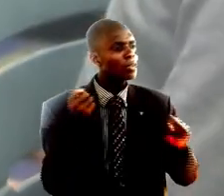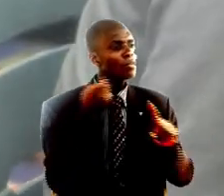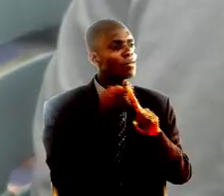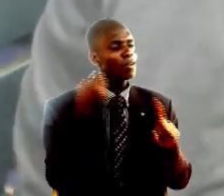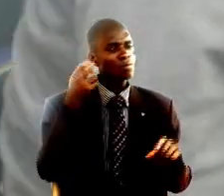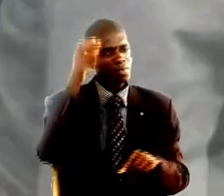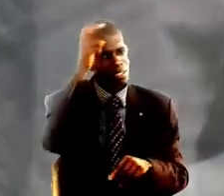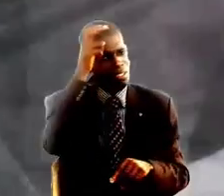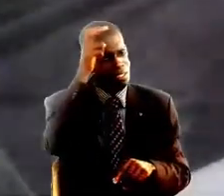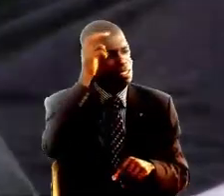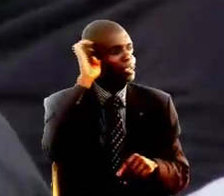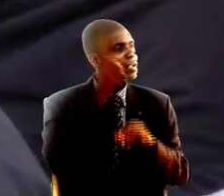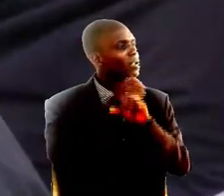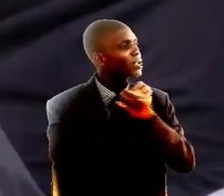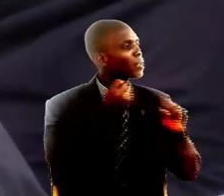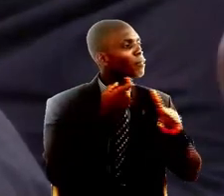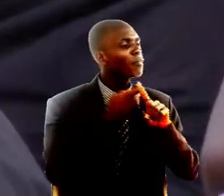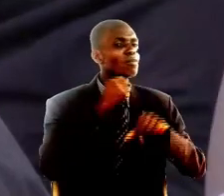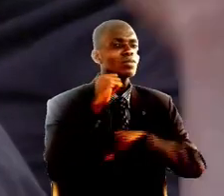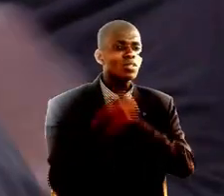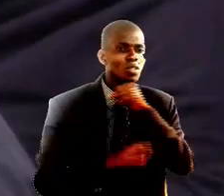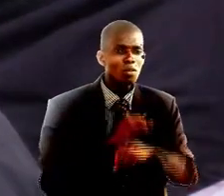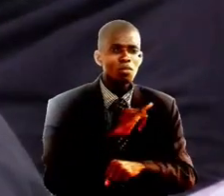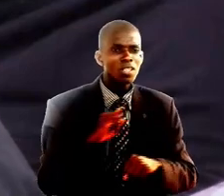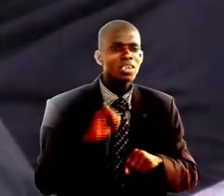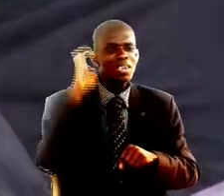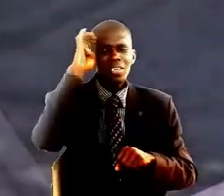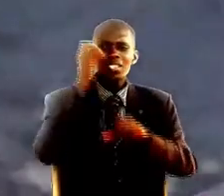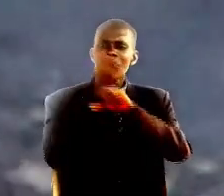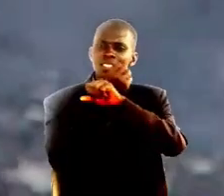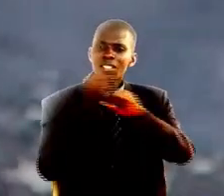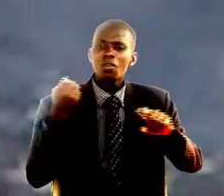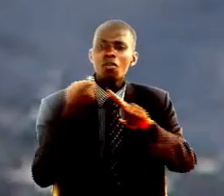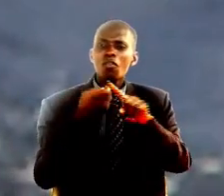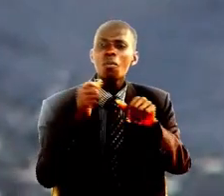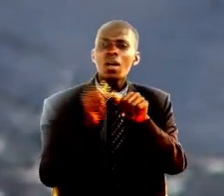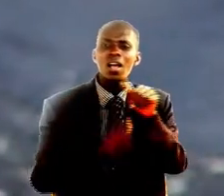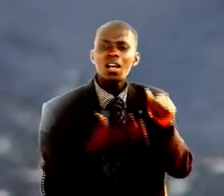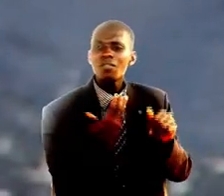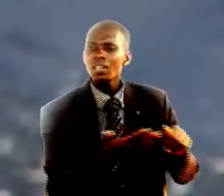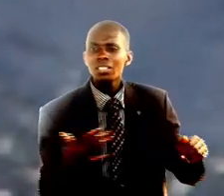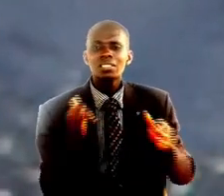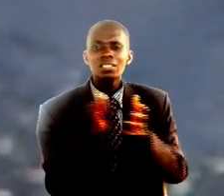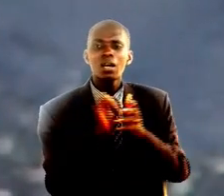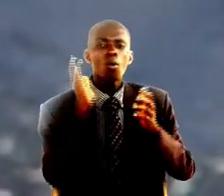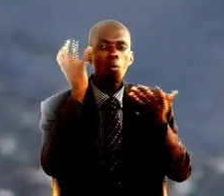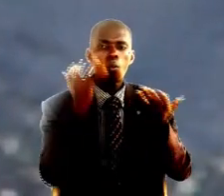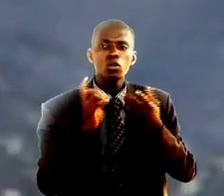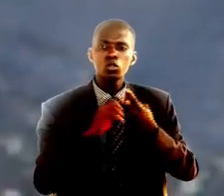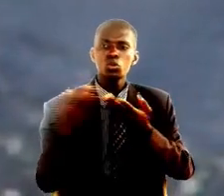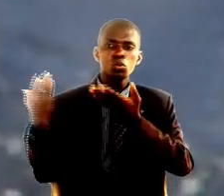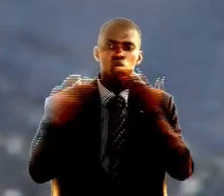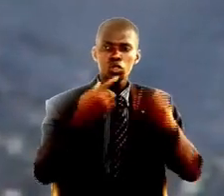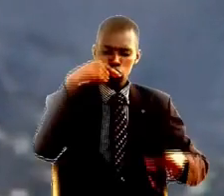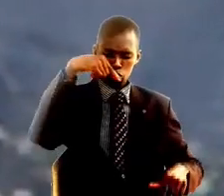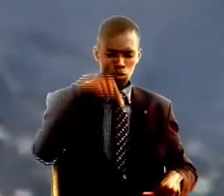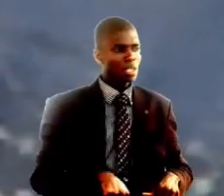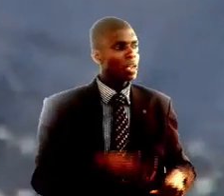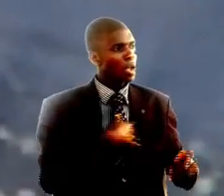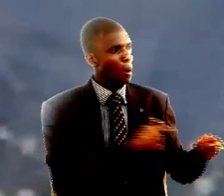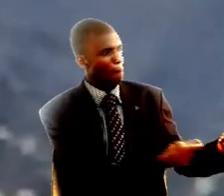from suffering. He saves from everything that will put you down and drag you